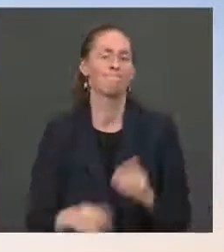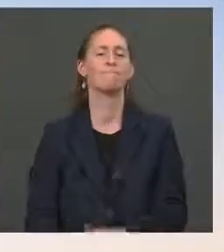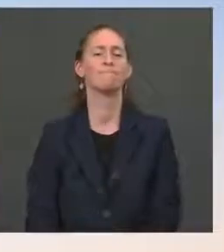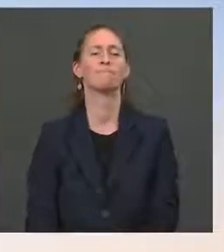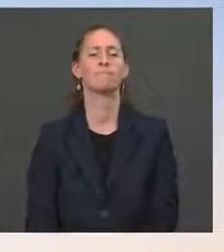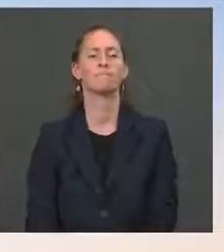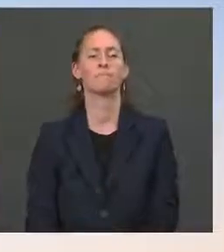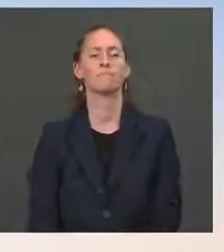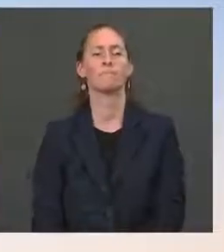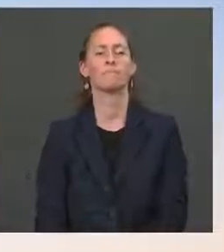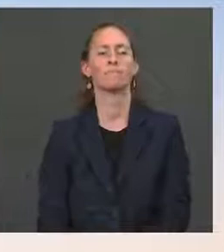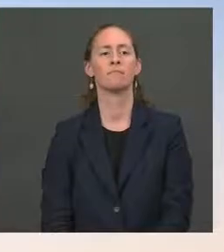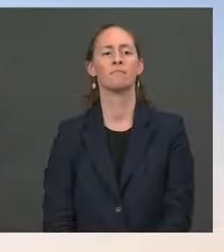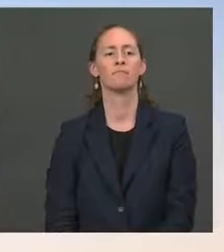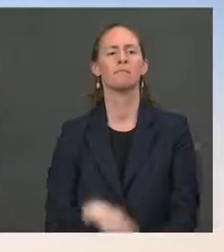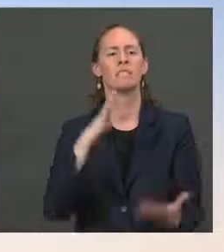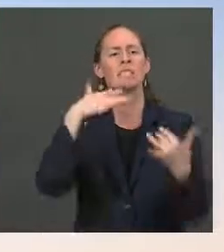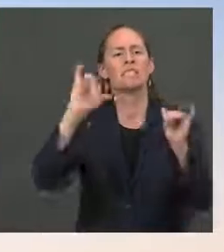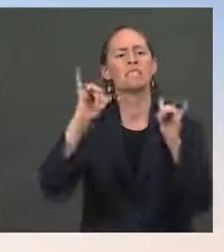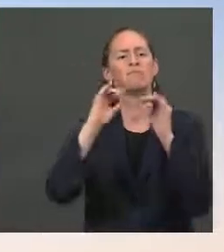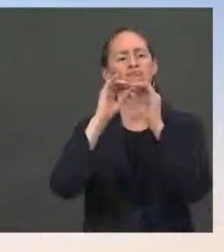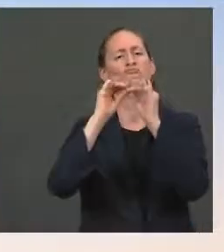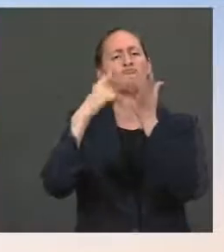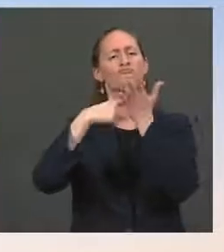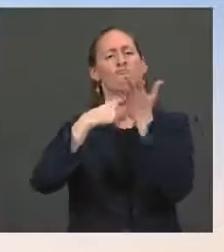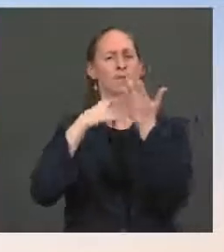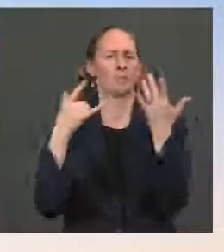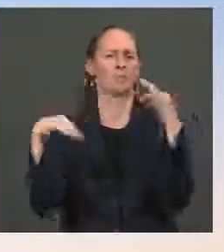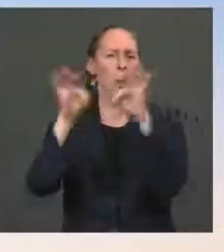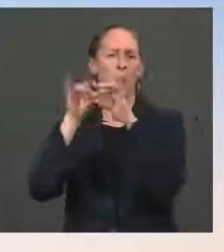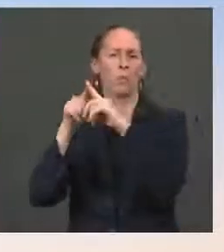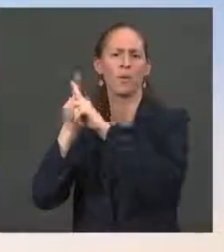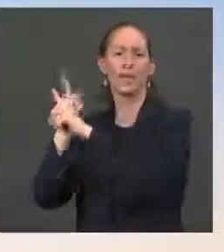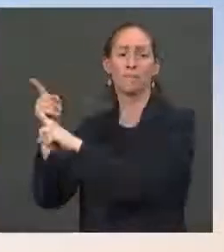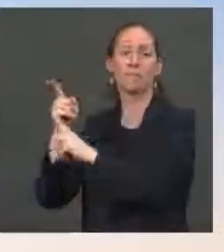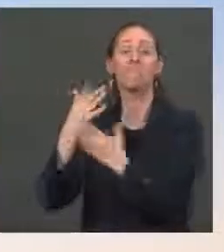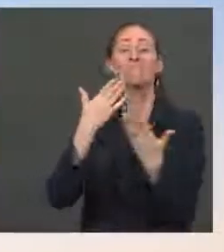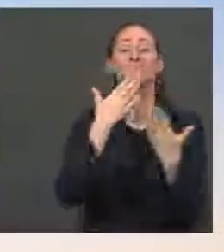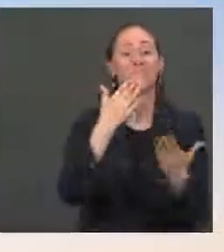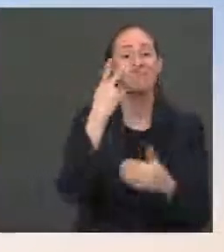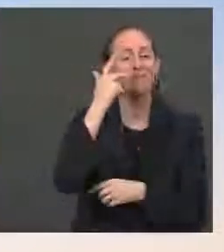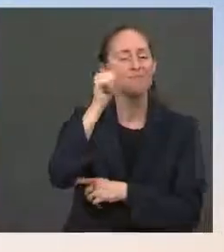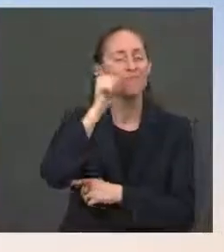high-level dialogue at that level is a priority for this administration. Thank you. We'll do this again tomorrow.